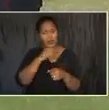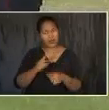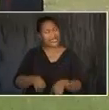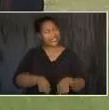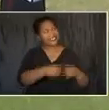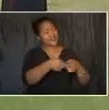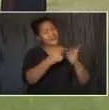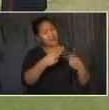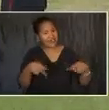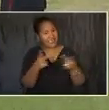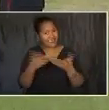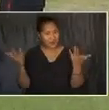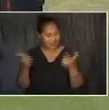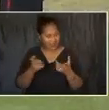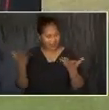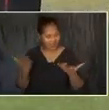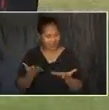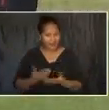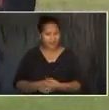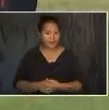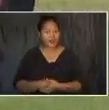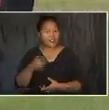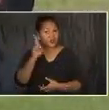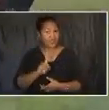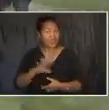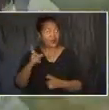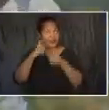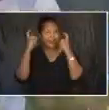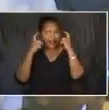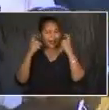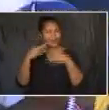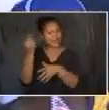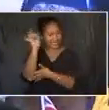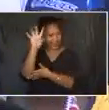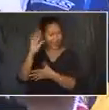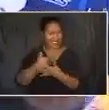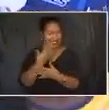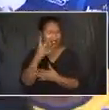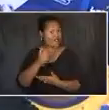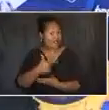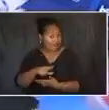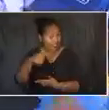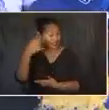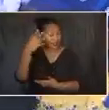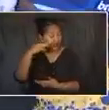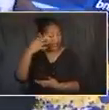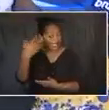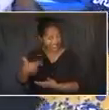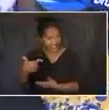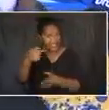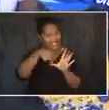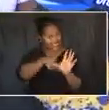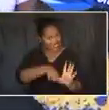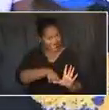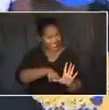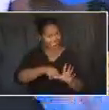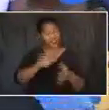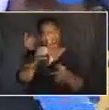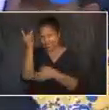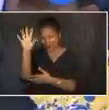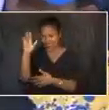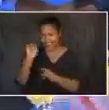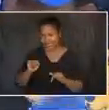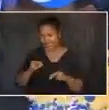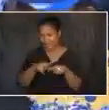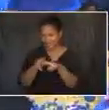kina ena singani kuai singani kena mai marotaki na embaki ni tungalala na ka wasanga buluga bitu ni embaki ni tungalala ni nonda bonolo mani go